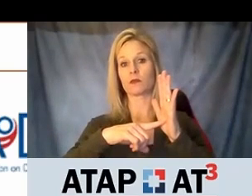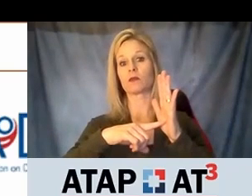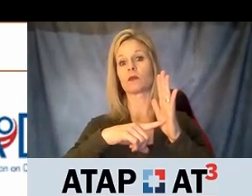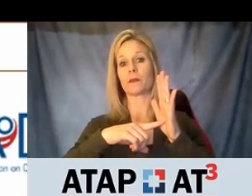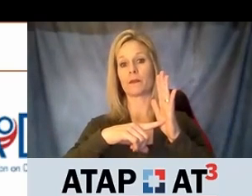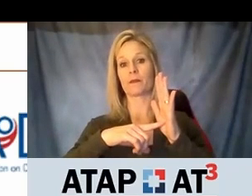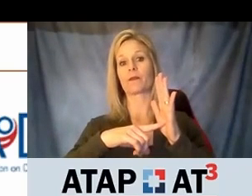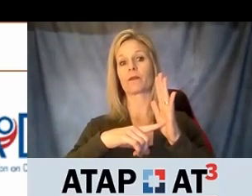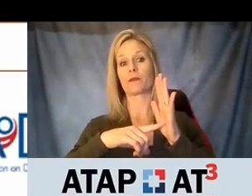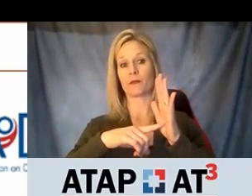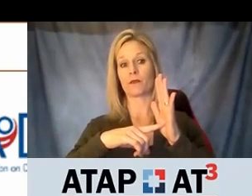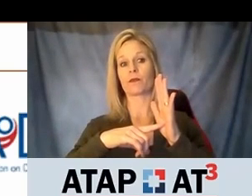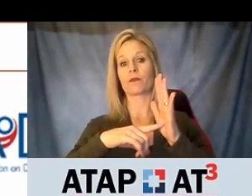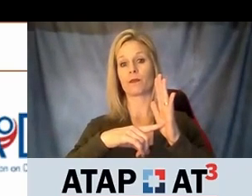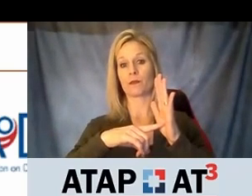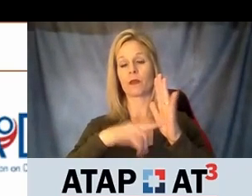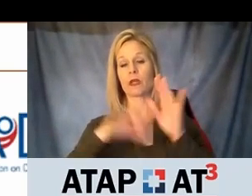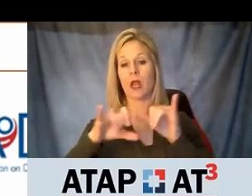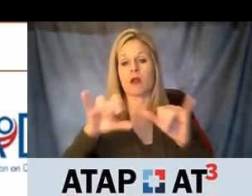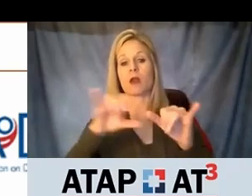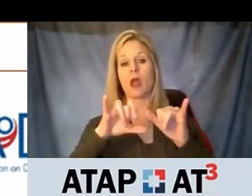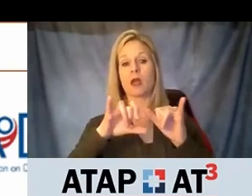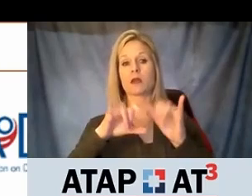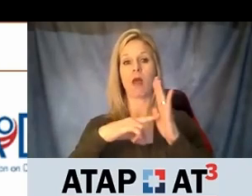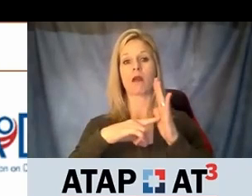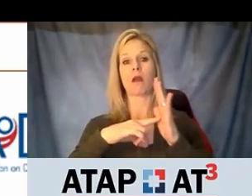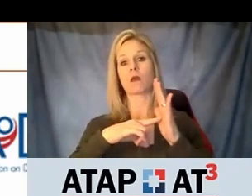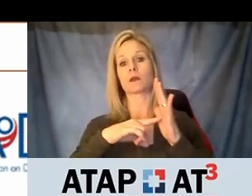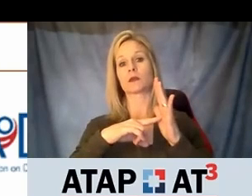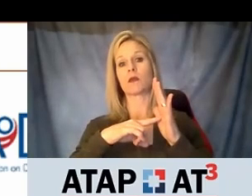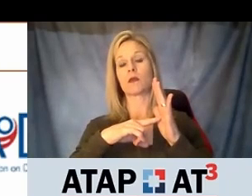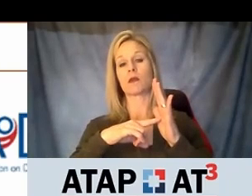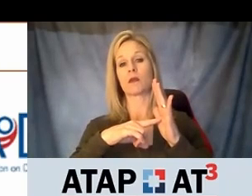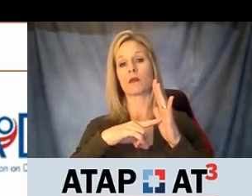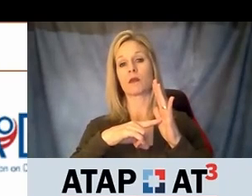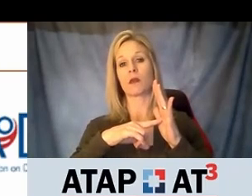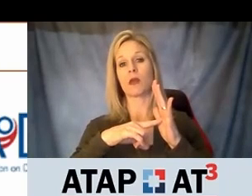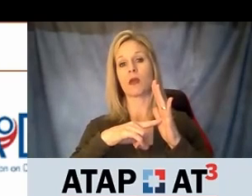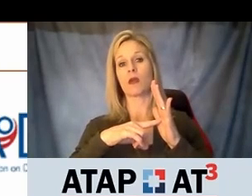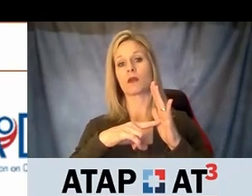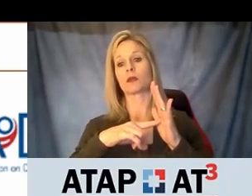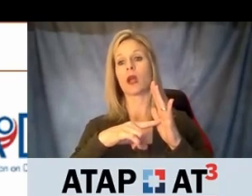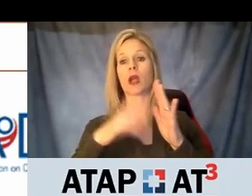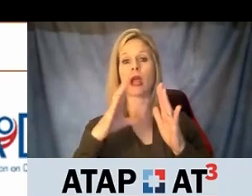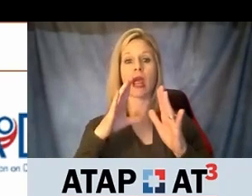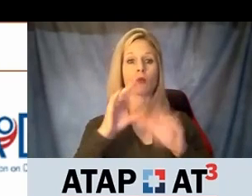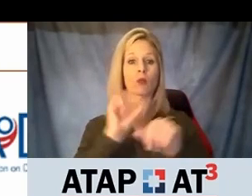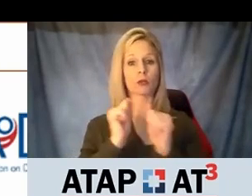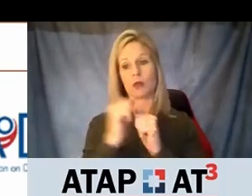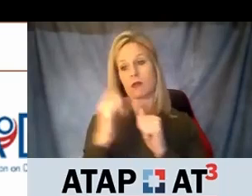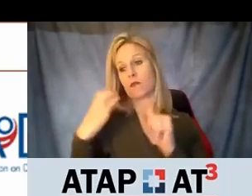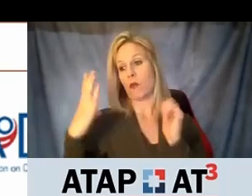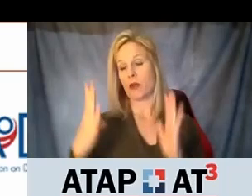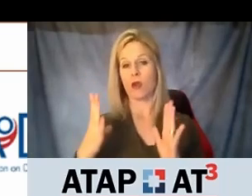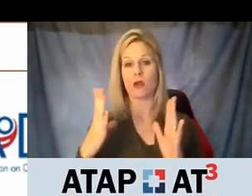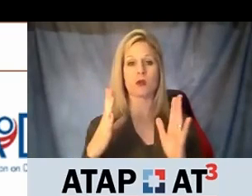models, how to get past the handshake and work with employers and help prep